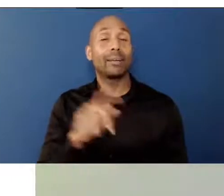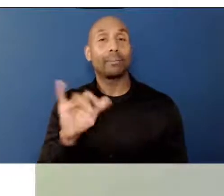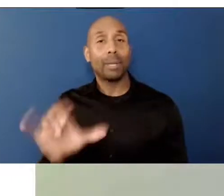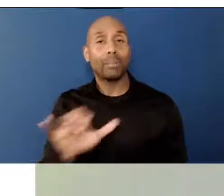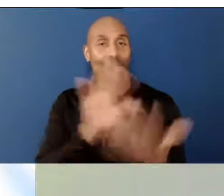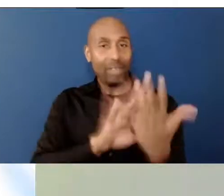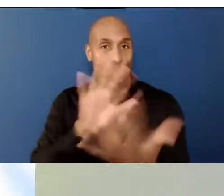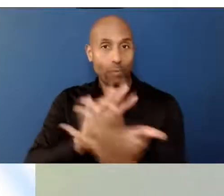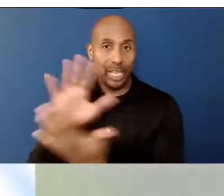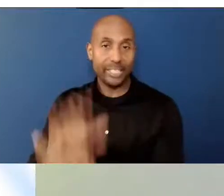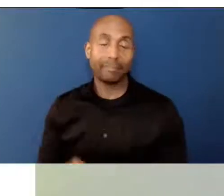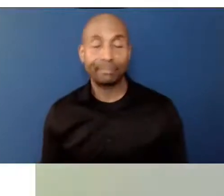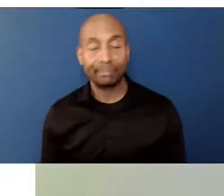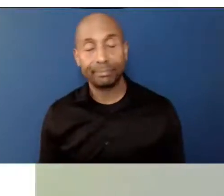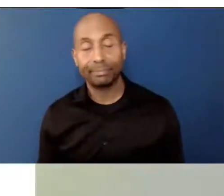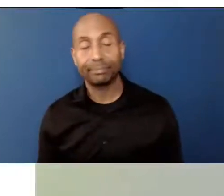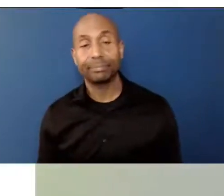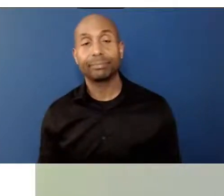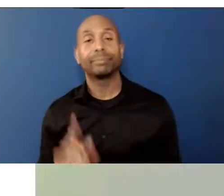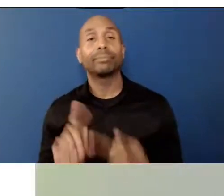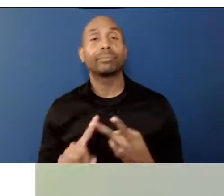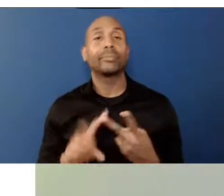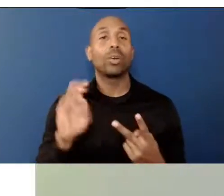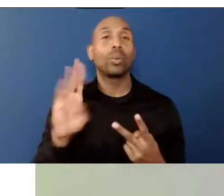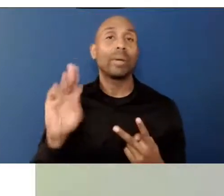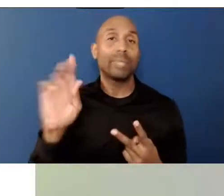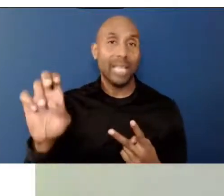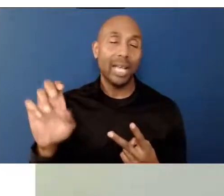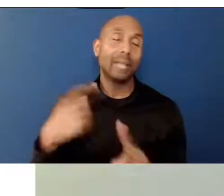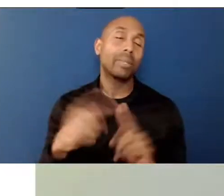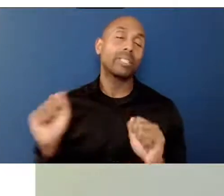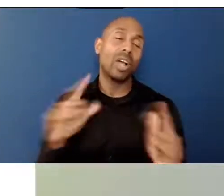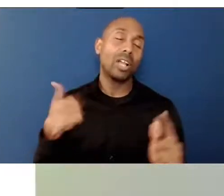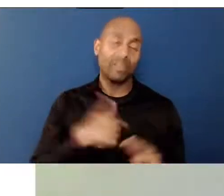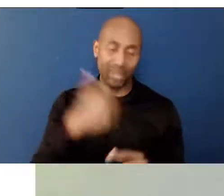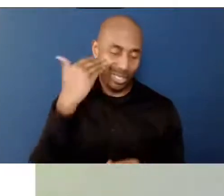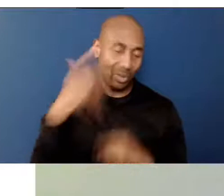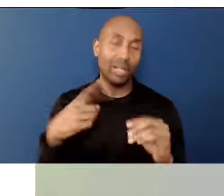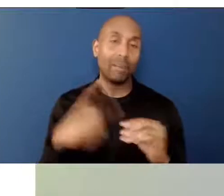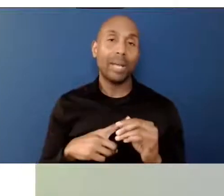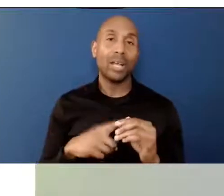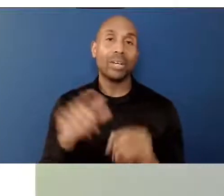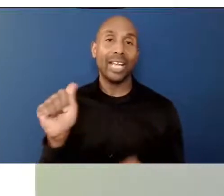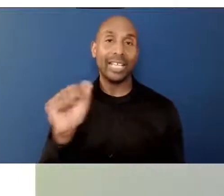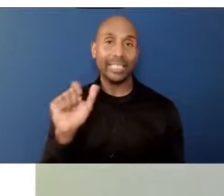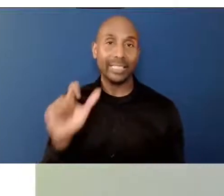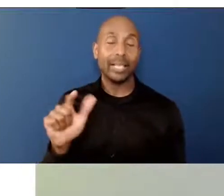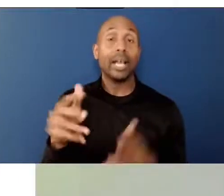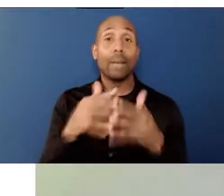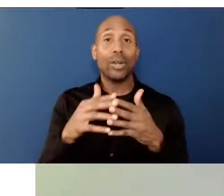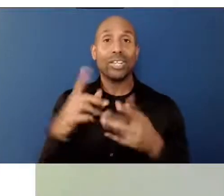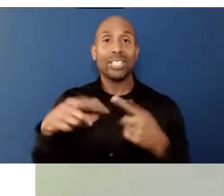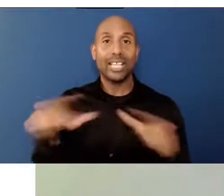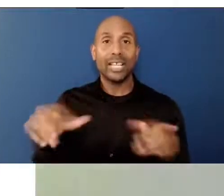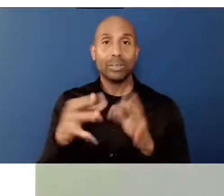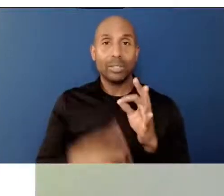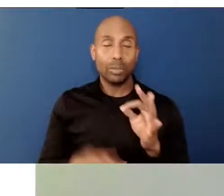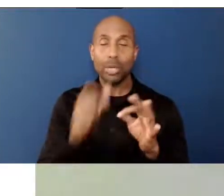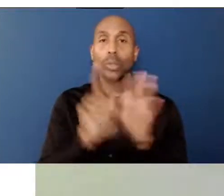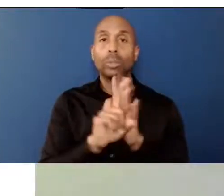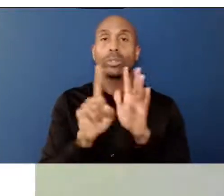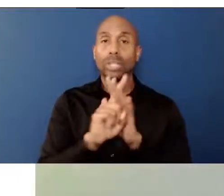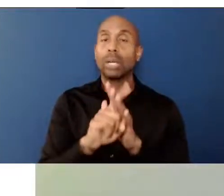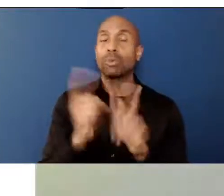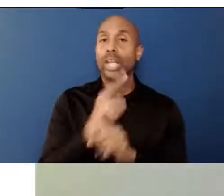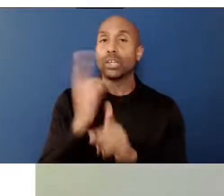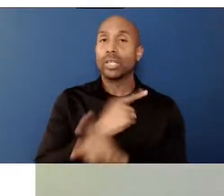of us are aware of the American Sign Language interpreters now, who are regularly a part of Premier's briefings on COVID-19, which is really